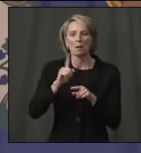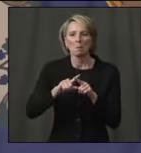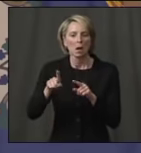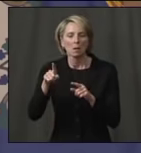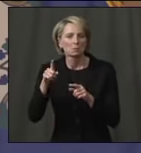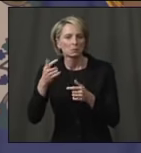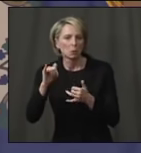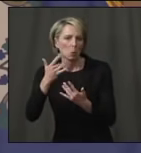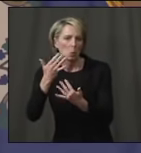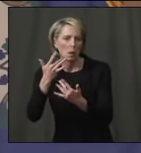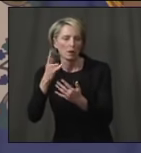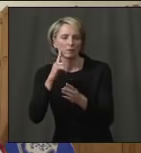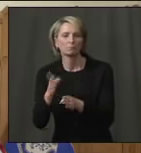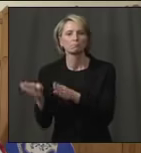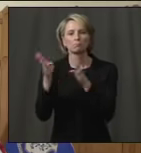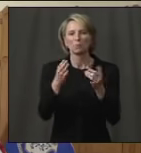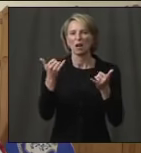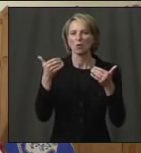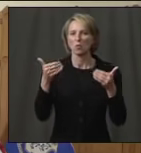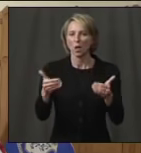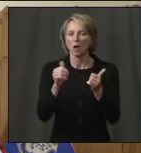questions. News 8.